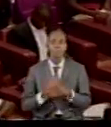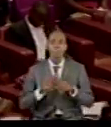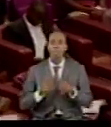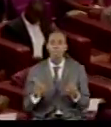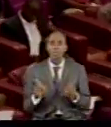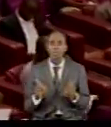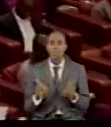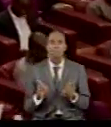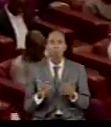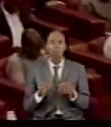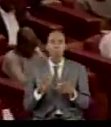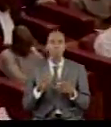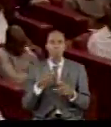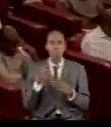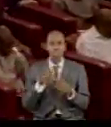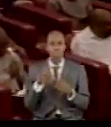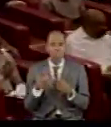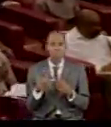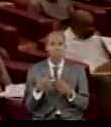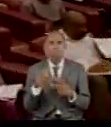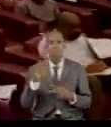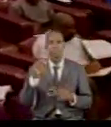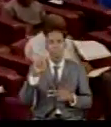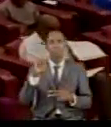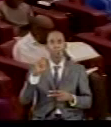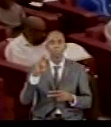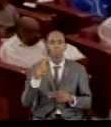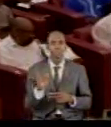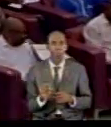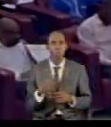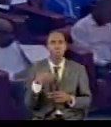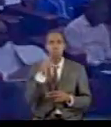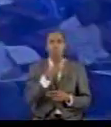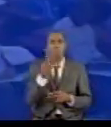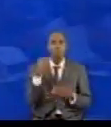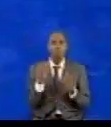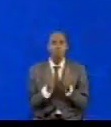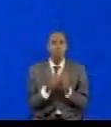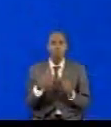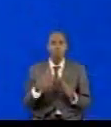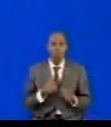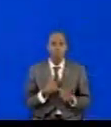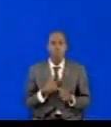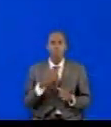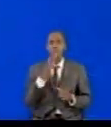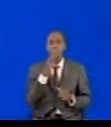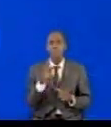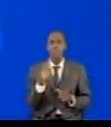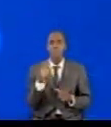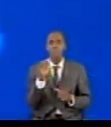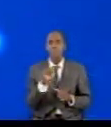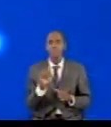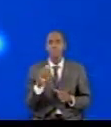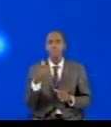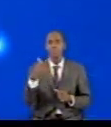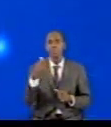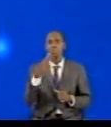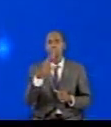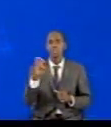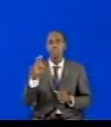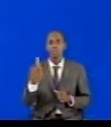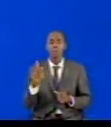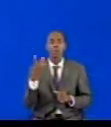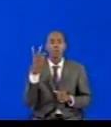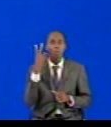neither Titus, who was with me, being a Gentile, a Greek, was